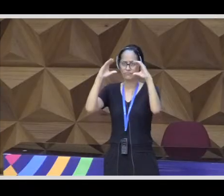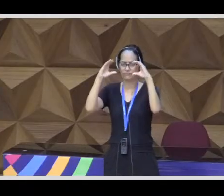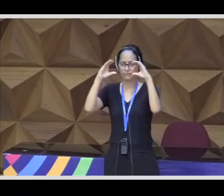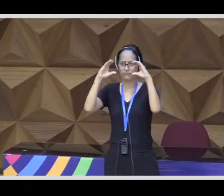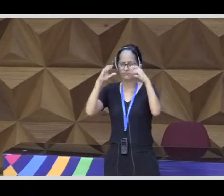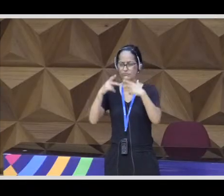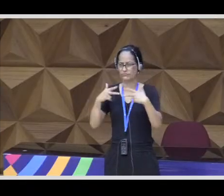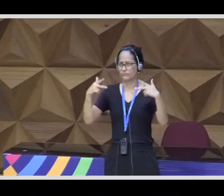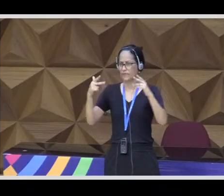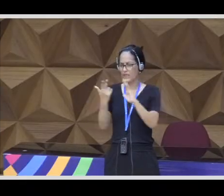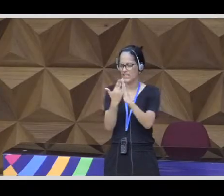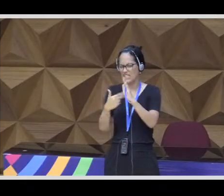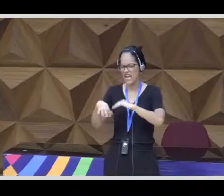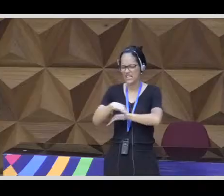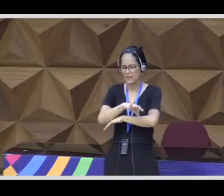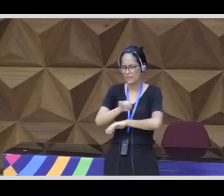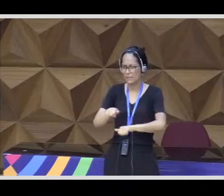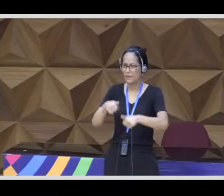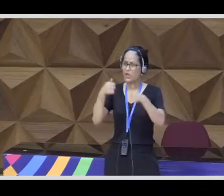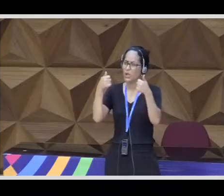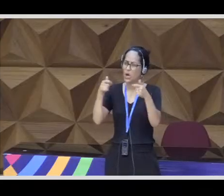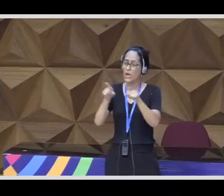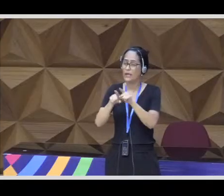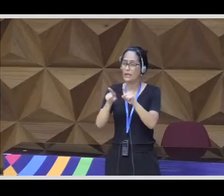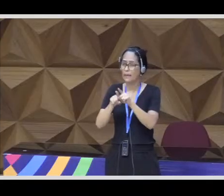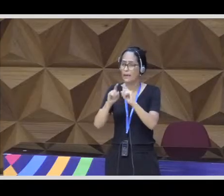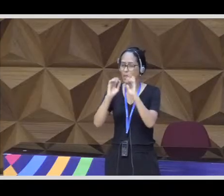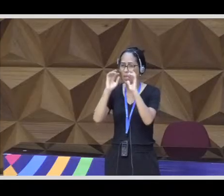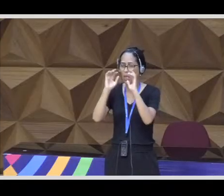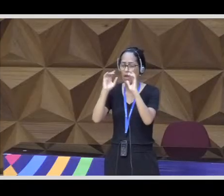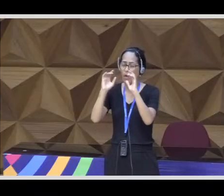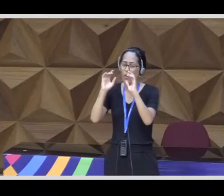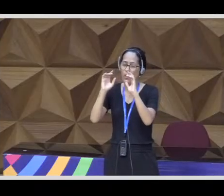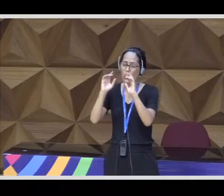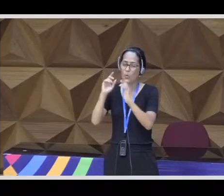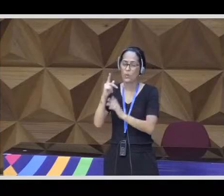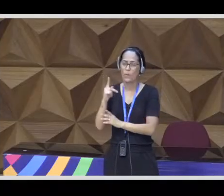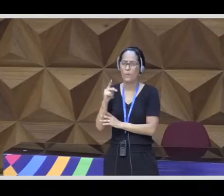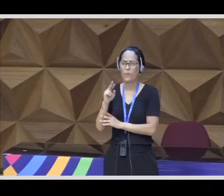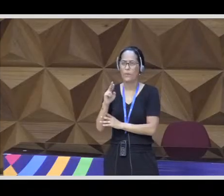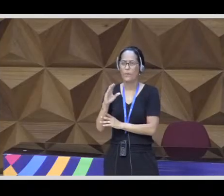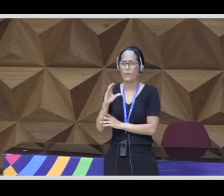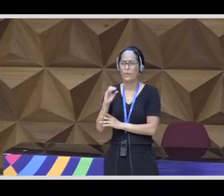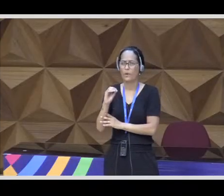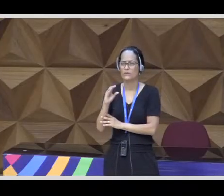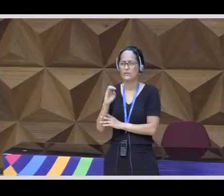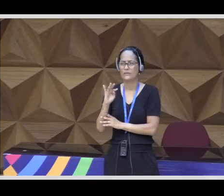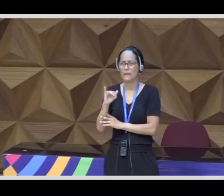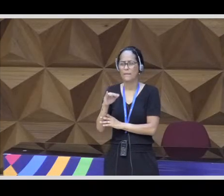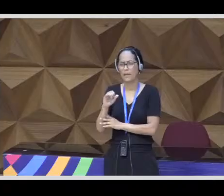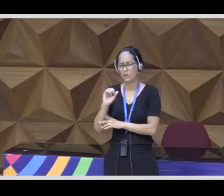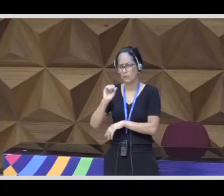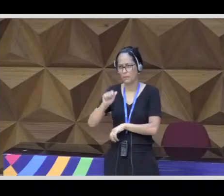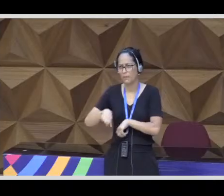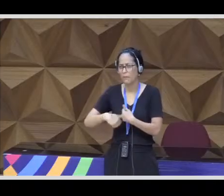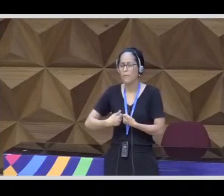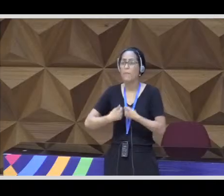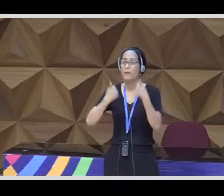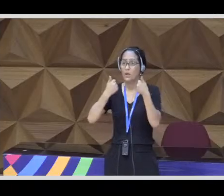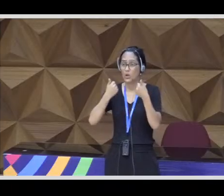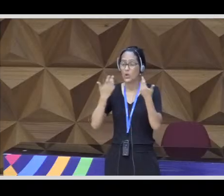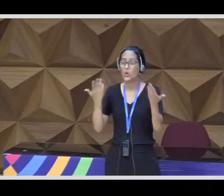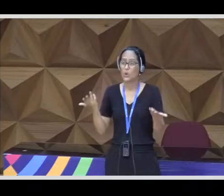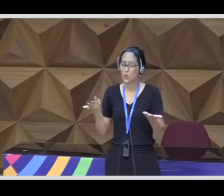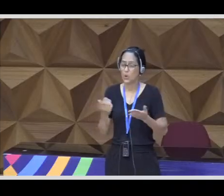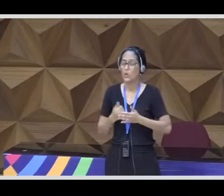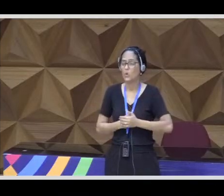things. The processing power is increasing so that you can do more in the headset. So I think many of those problems will go away. Eventually, I'm sure Apple's